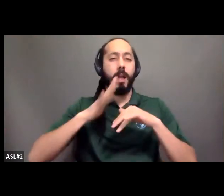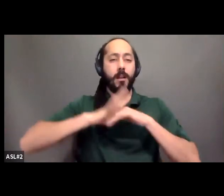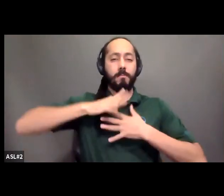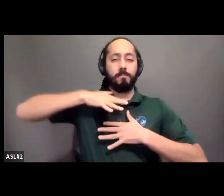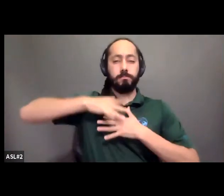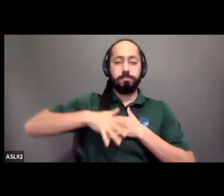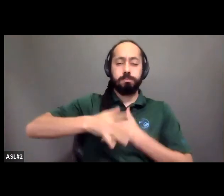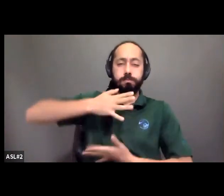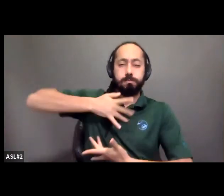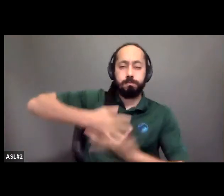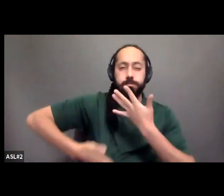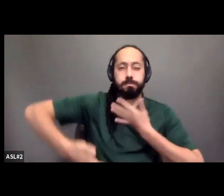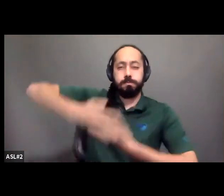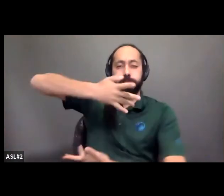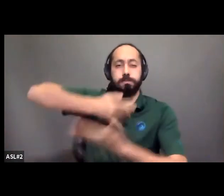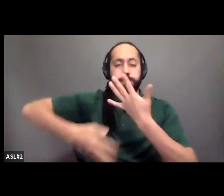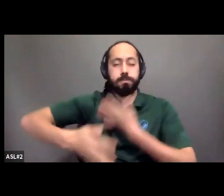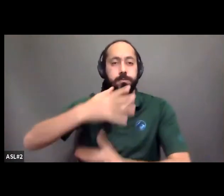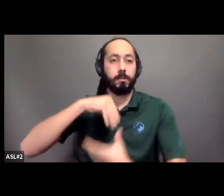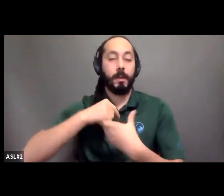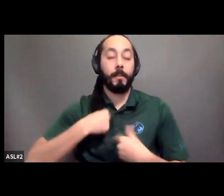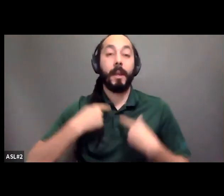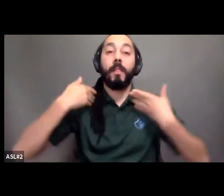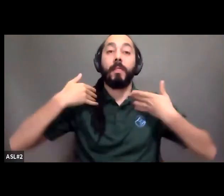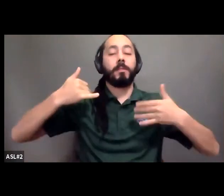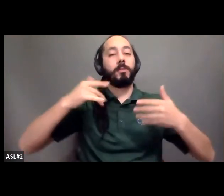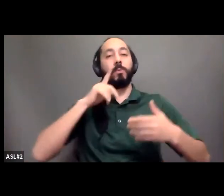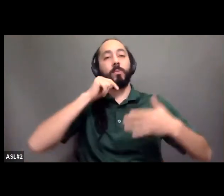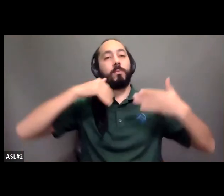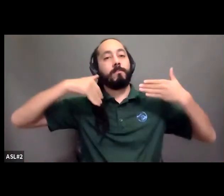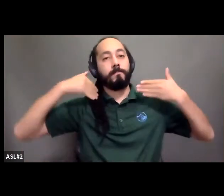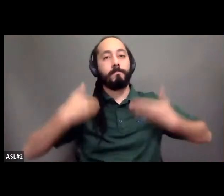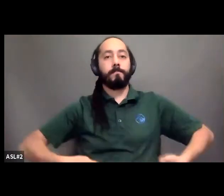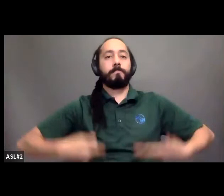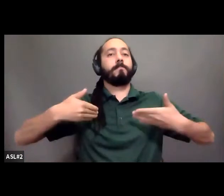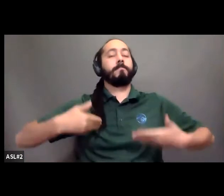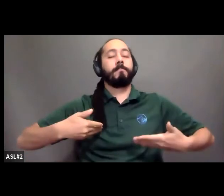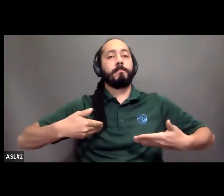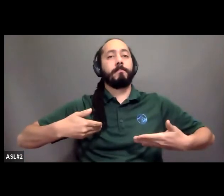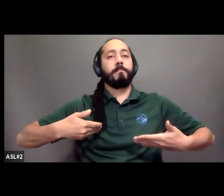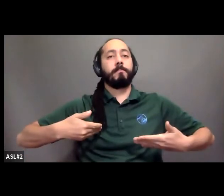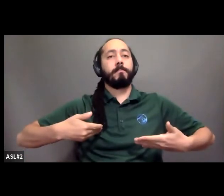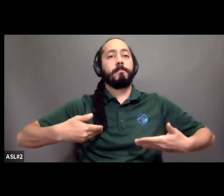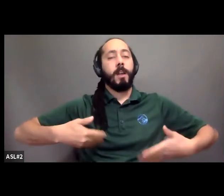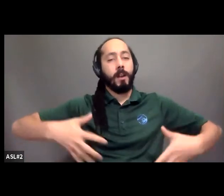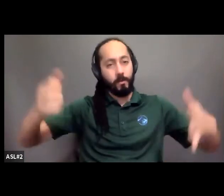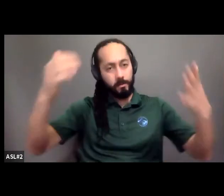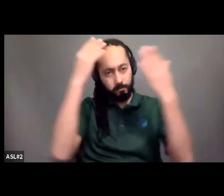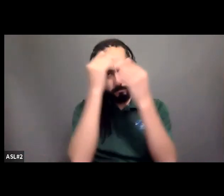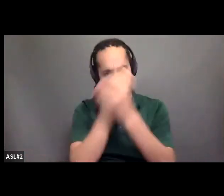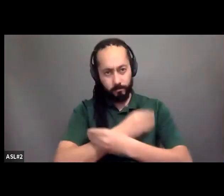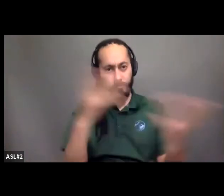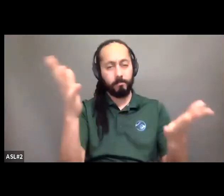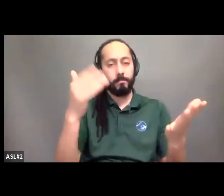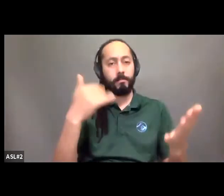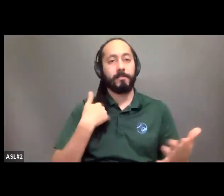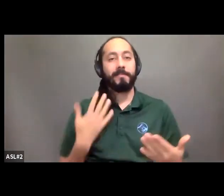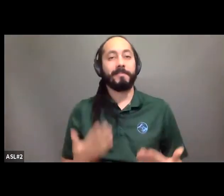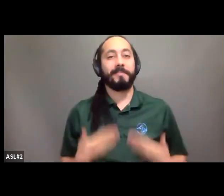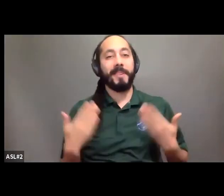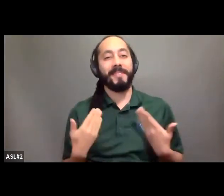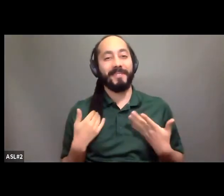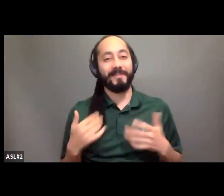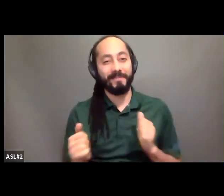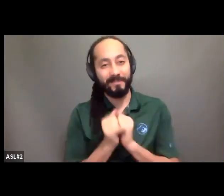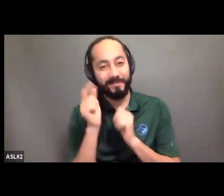know, that's who I am. And I just want to say, you know, how happy I am to be with you